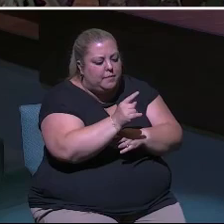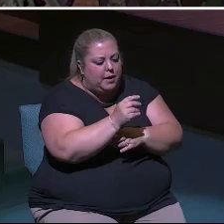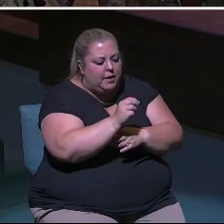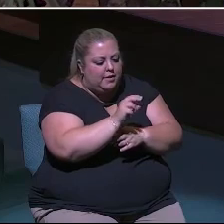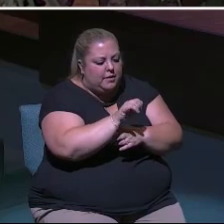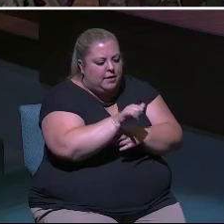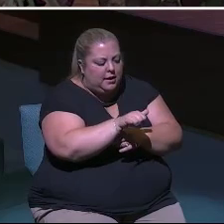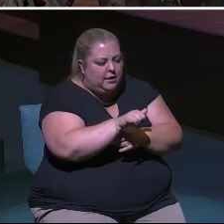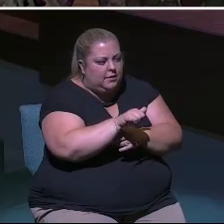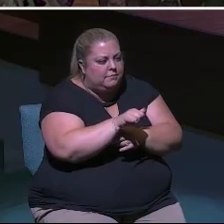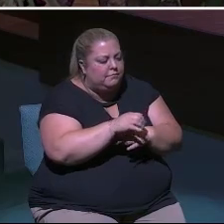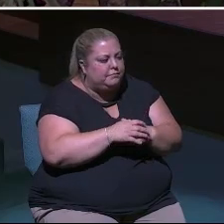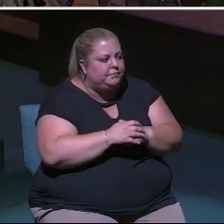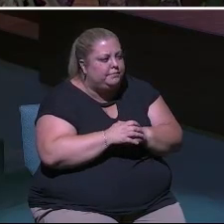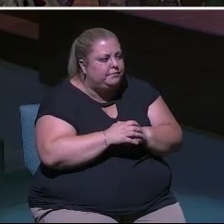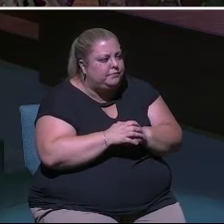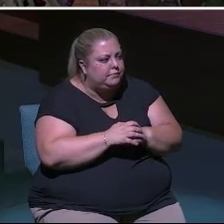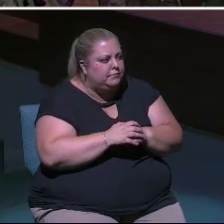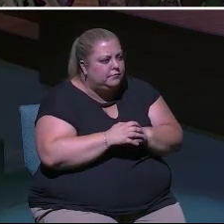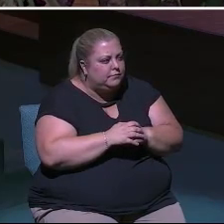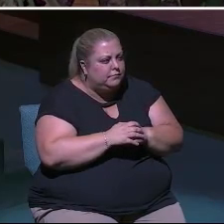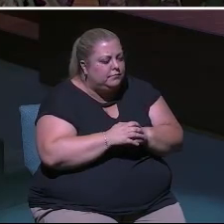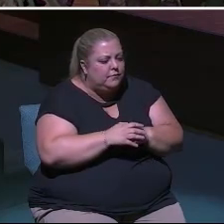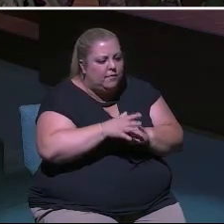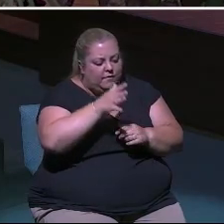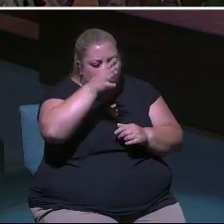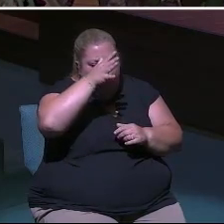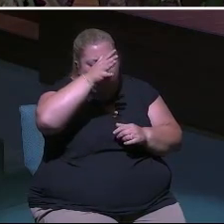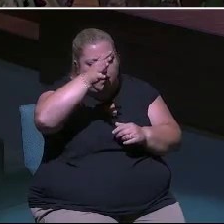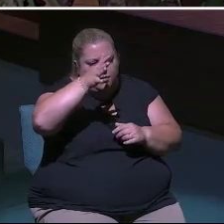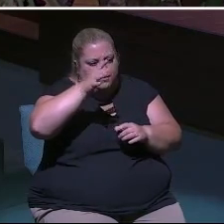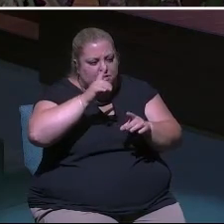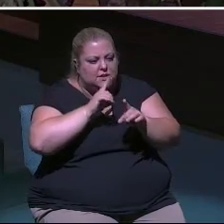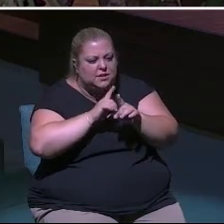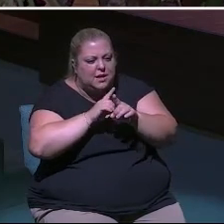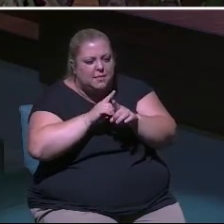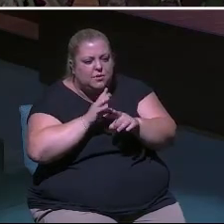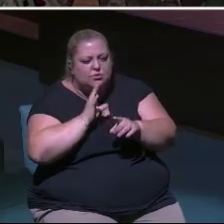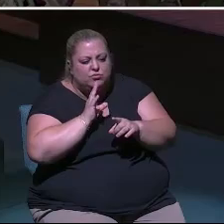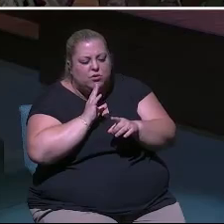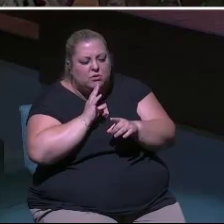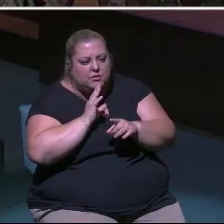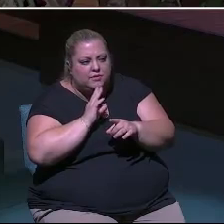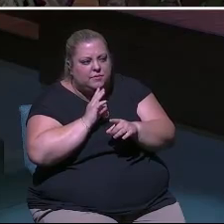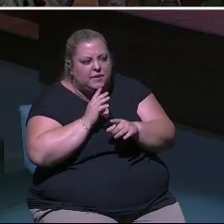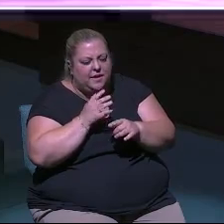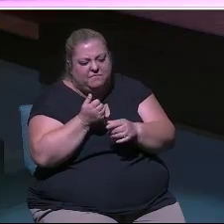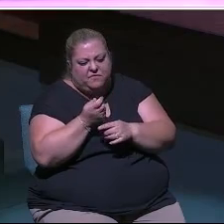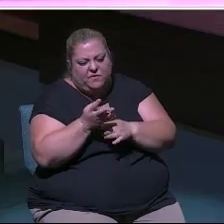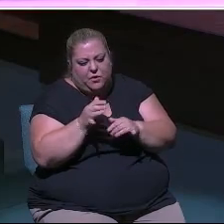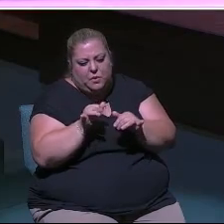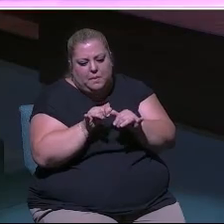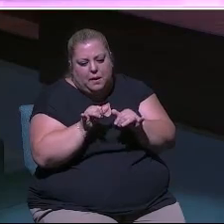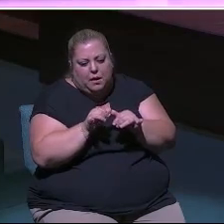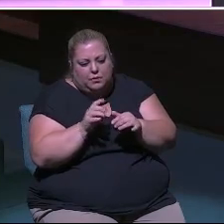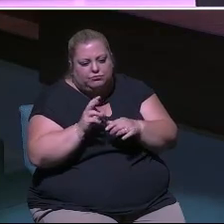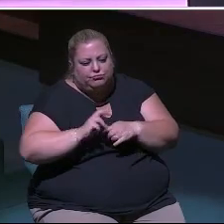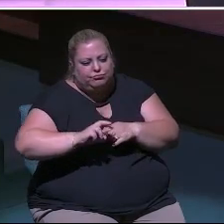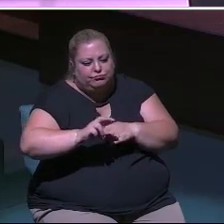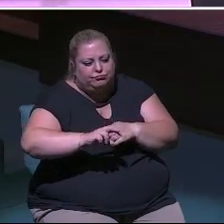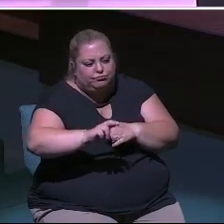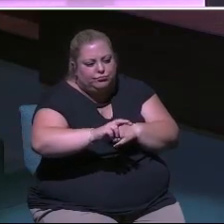Father, the disciples are talking. They're on that journey, that few mile journey. They're on their way to the